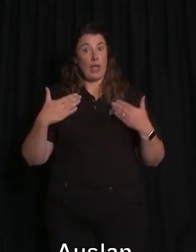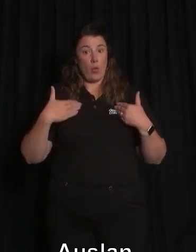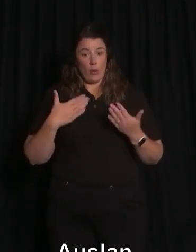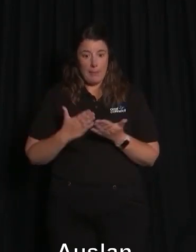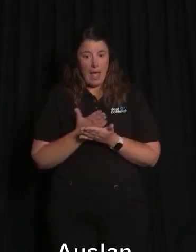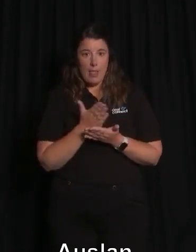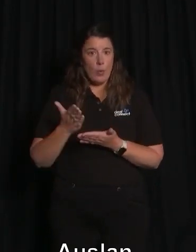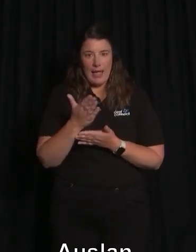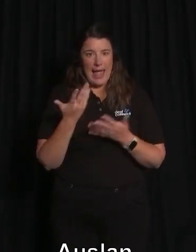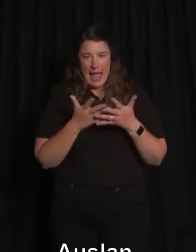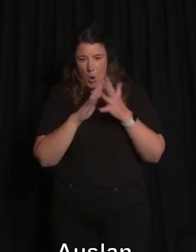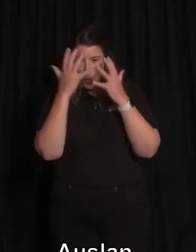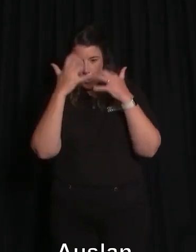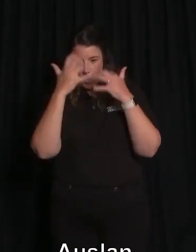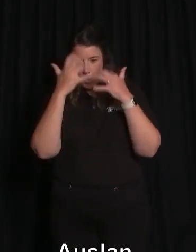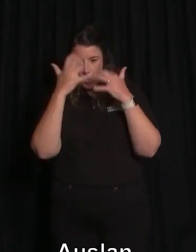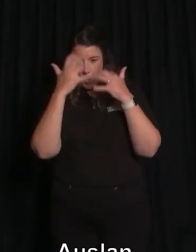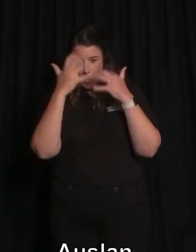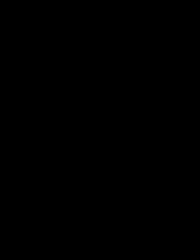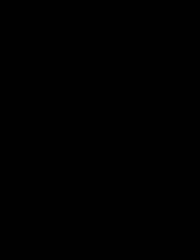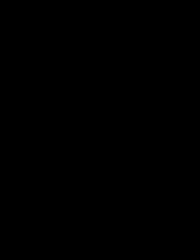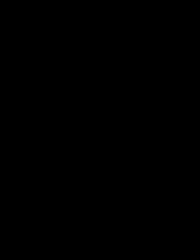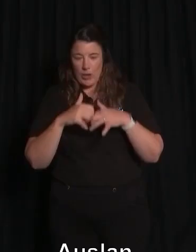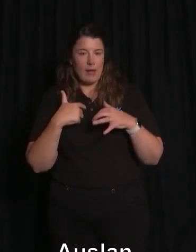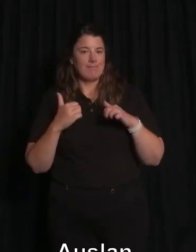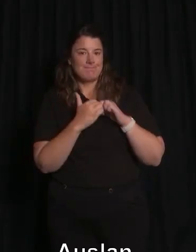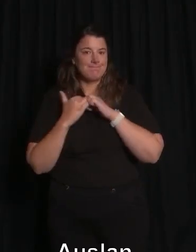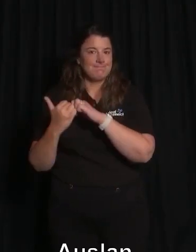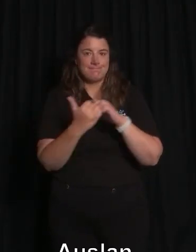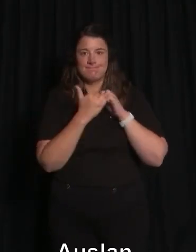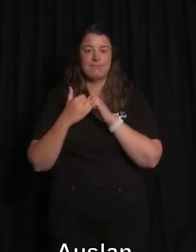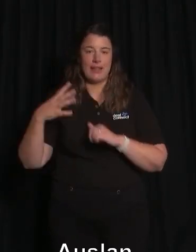be paved together, and that's taking